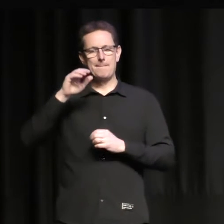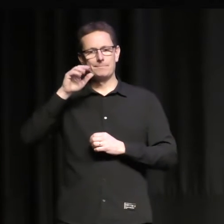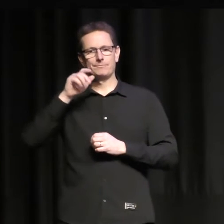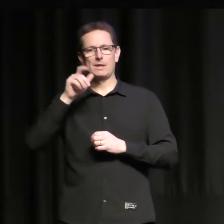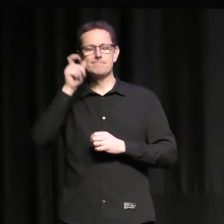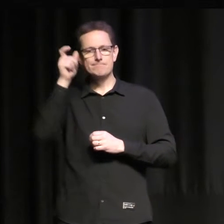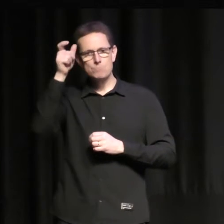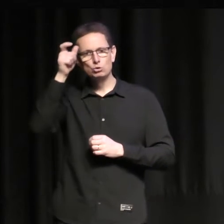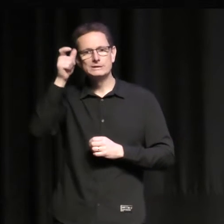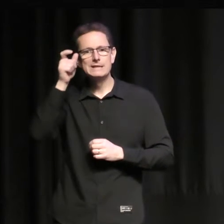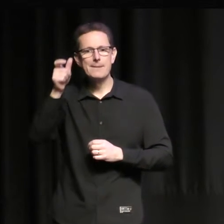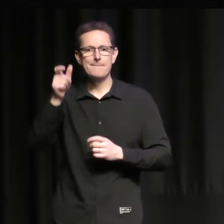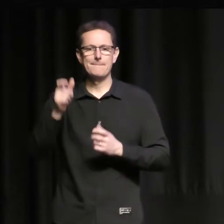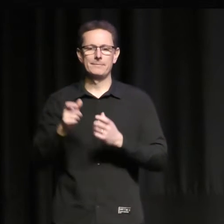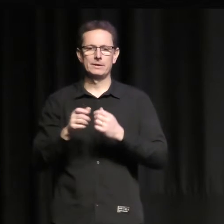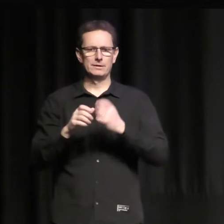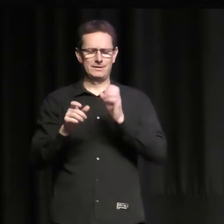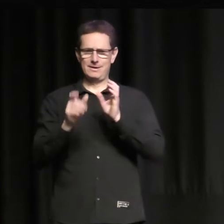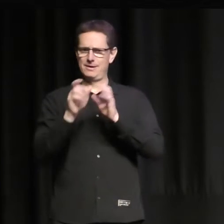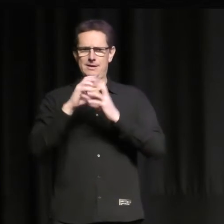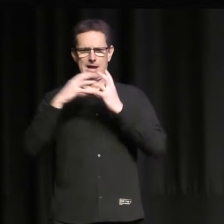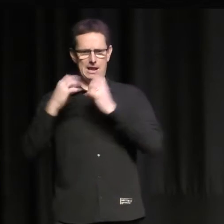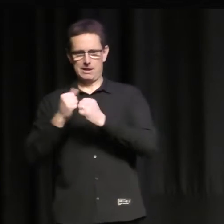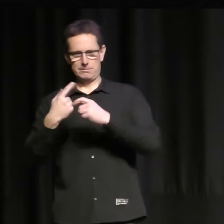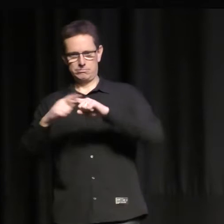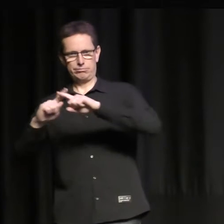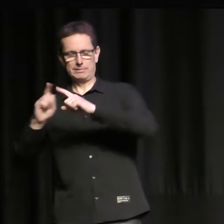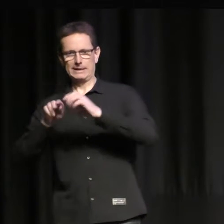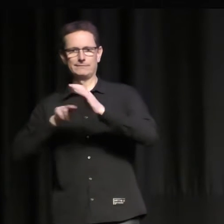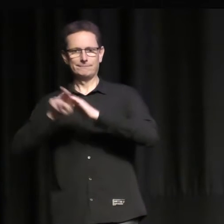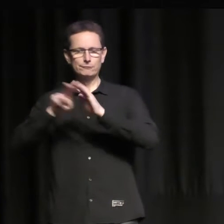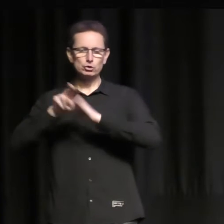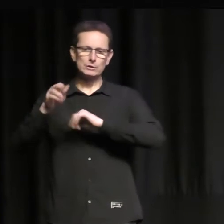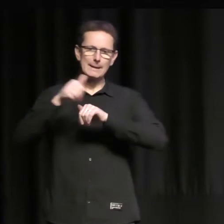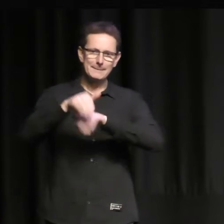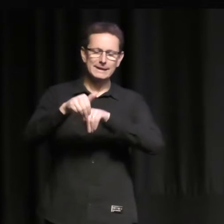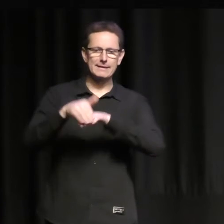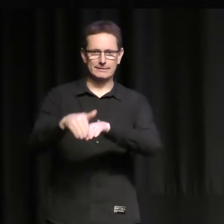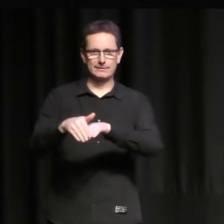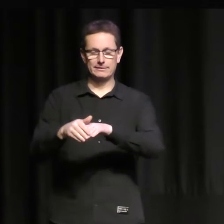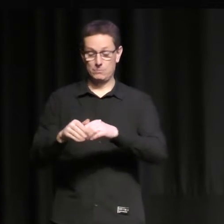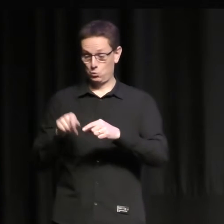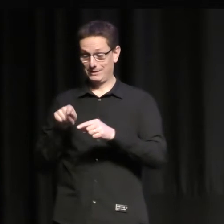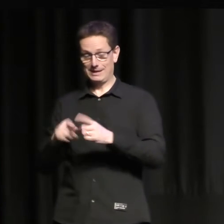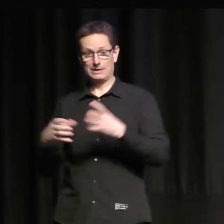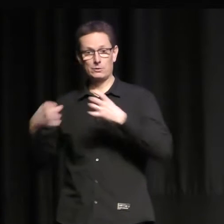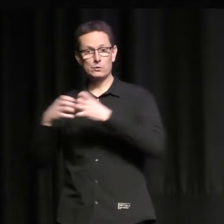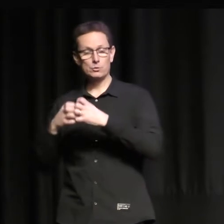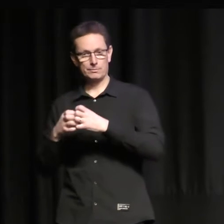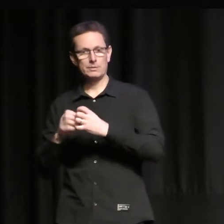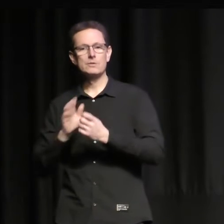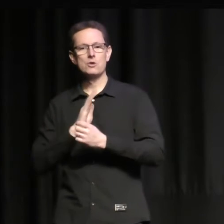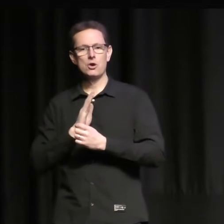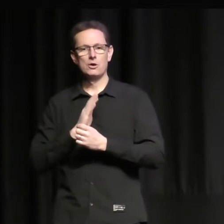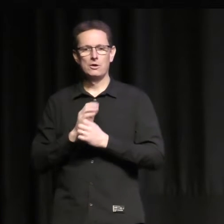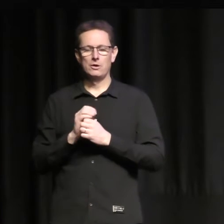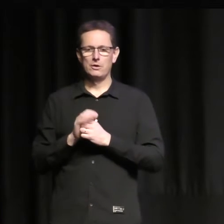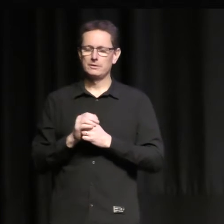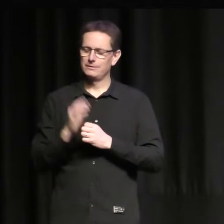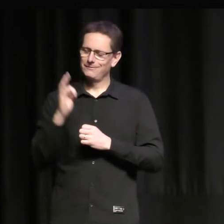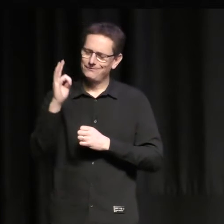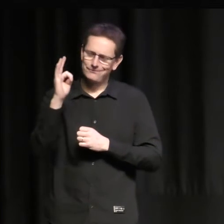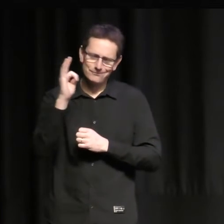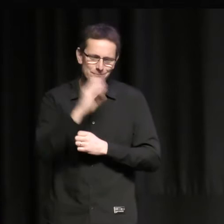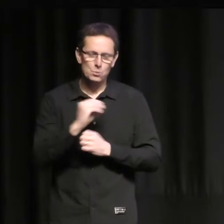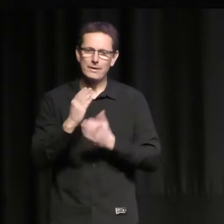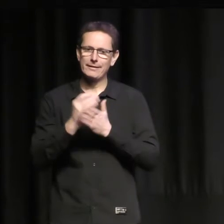be demonized by these populists. This group, of course, has the fewest rights of any